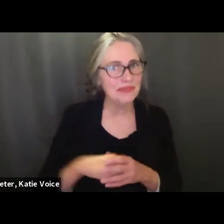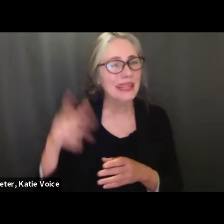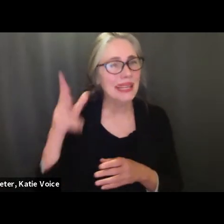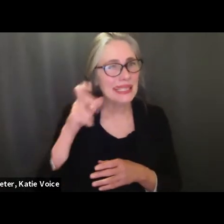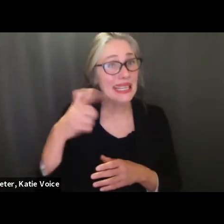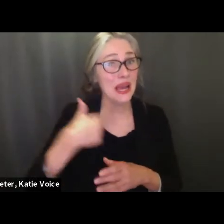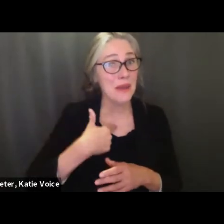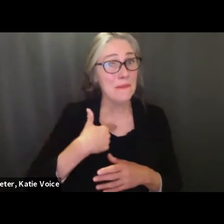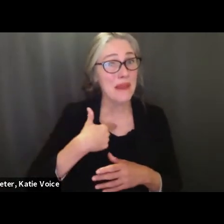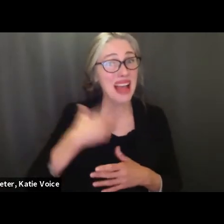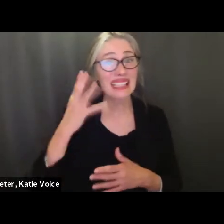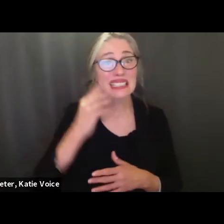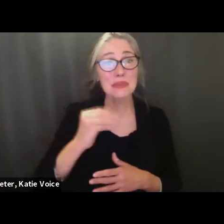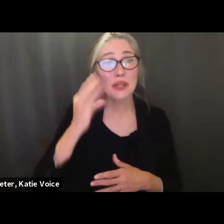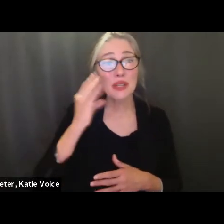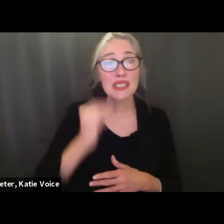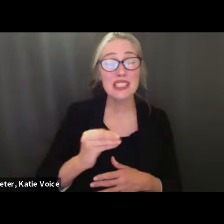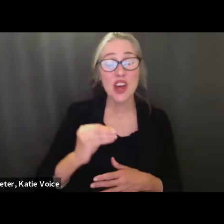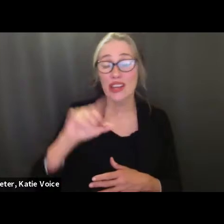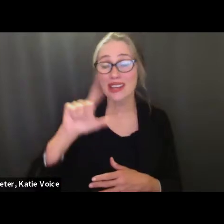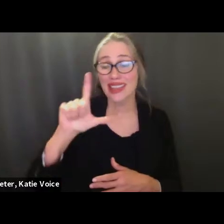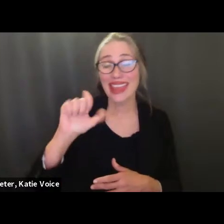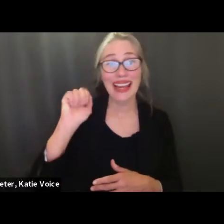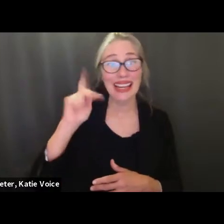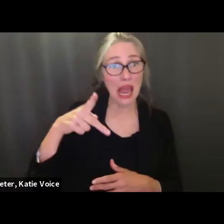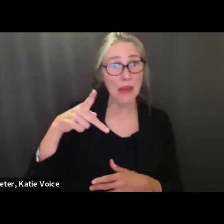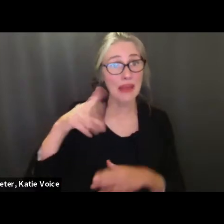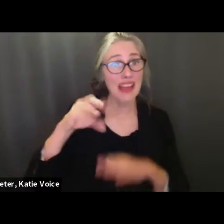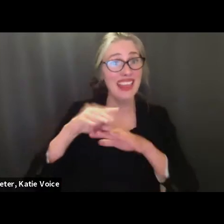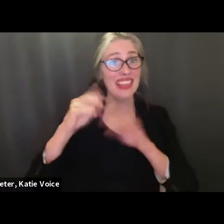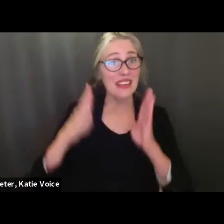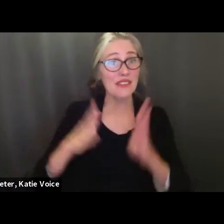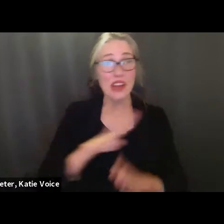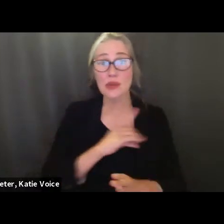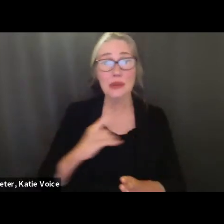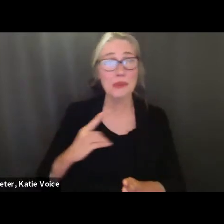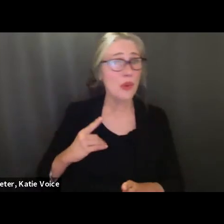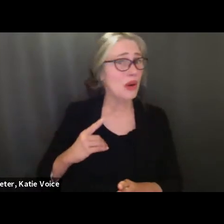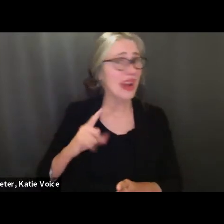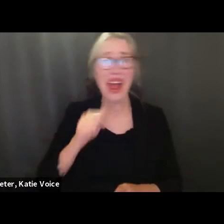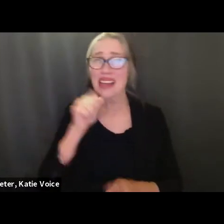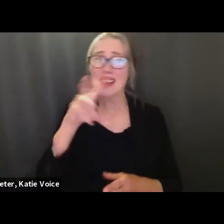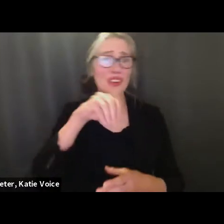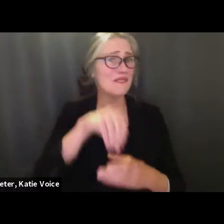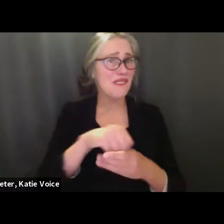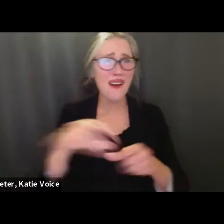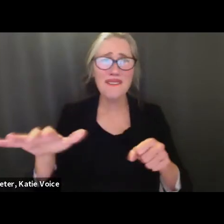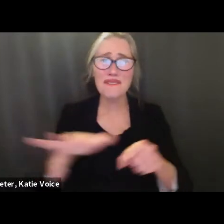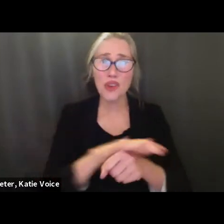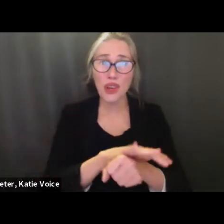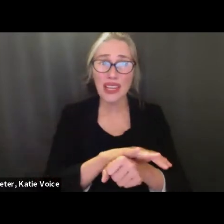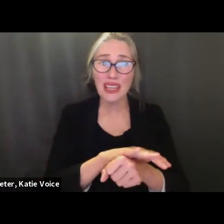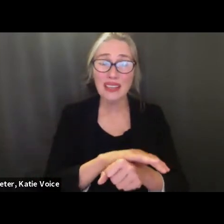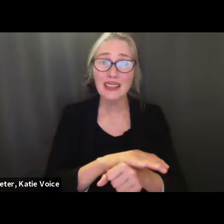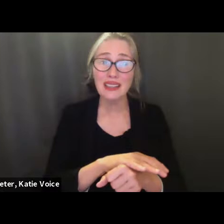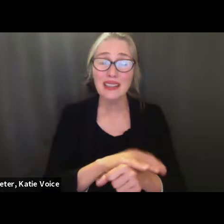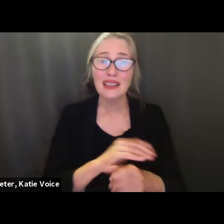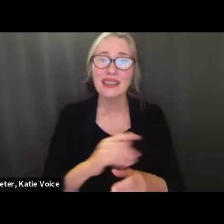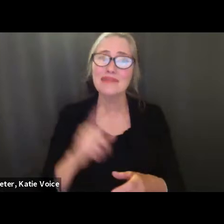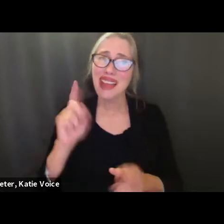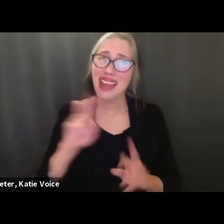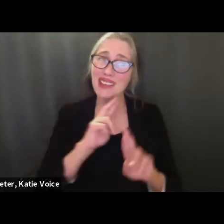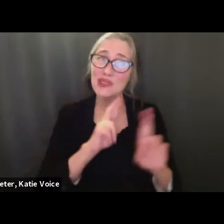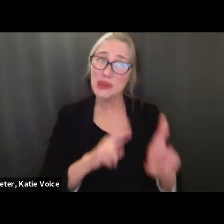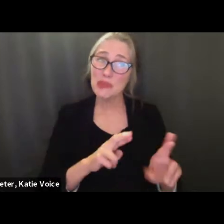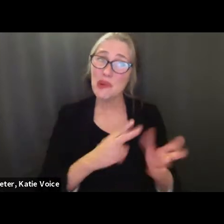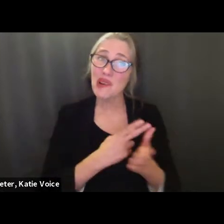Parent Advisory Board was that I really didn't get to meaningfully engage. And as it was reported back to you, I have to honestly